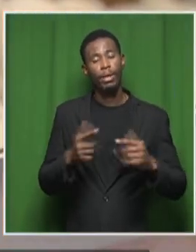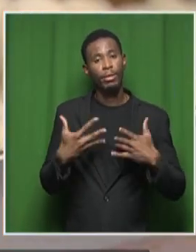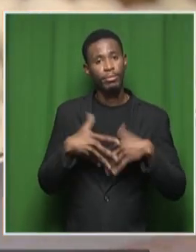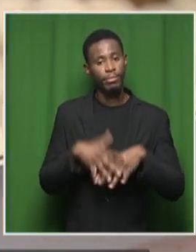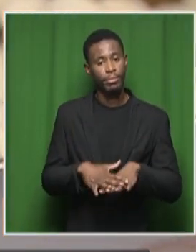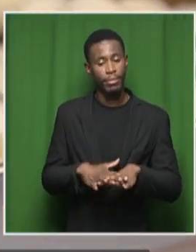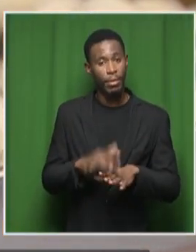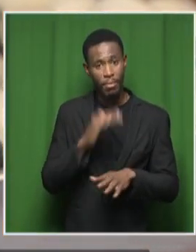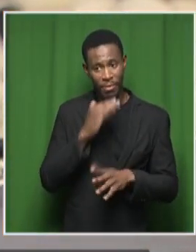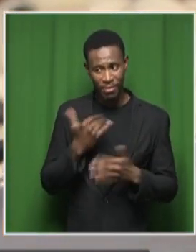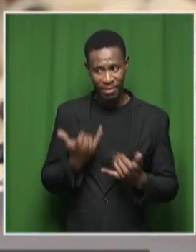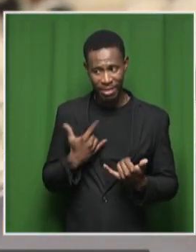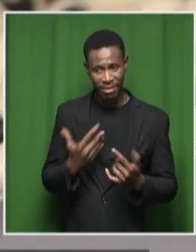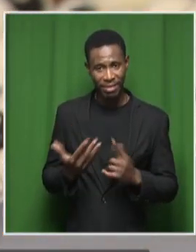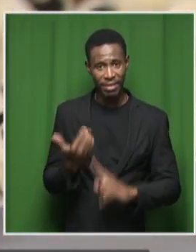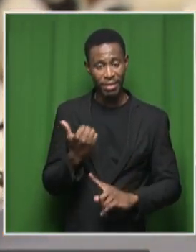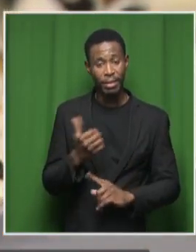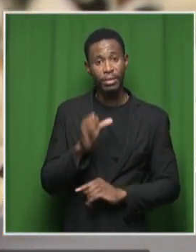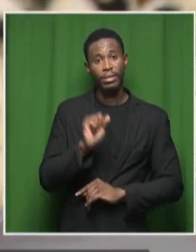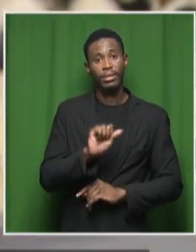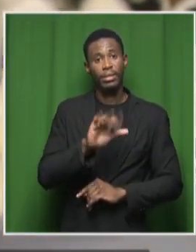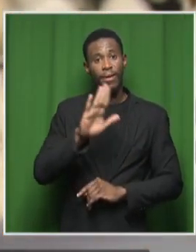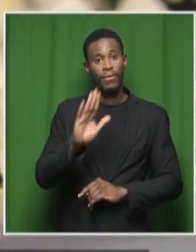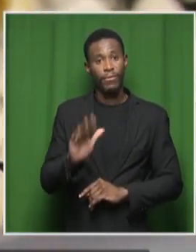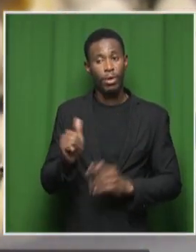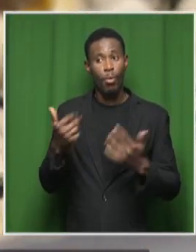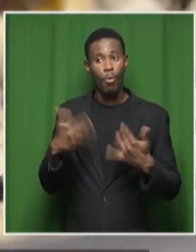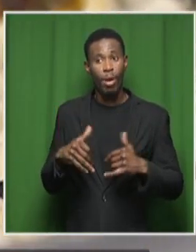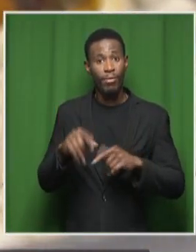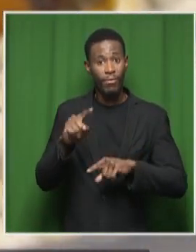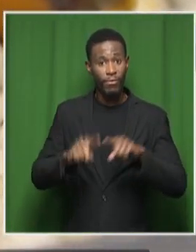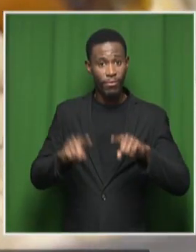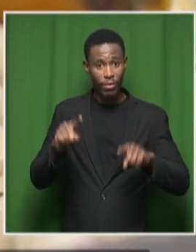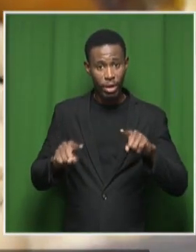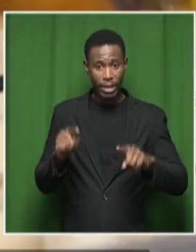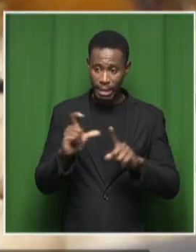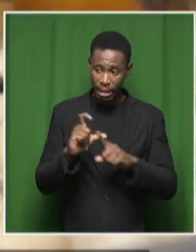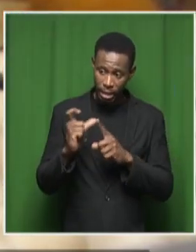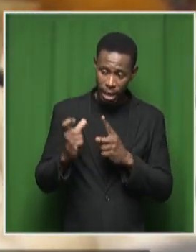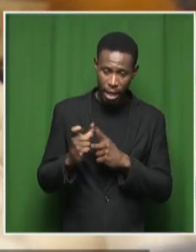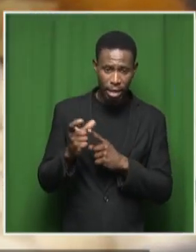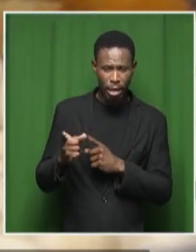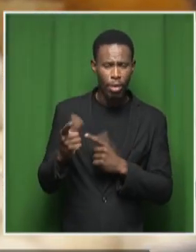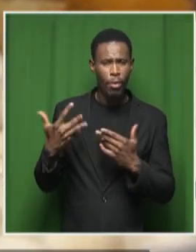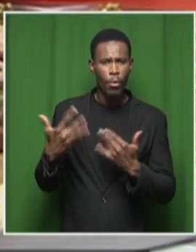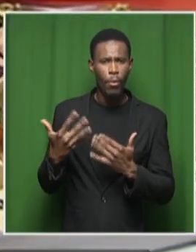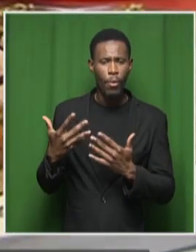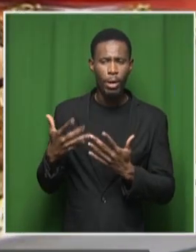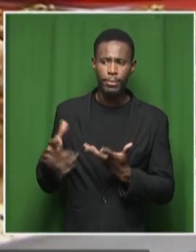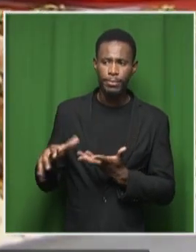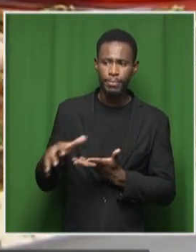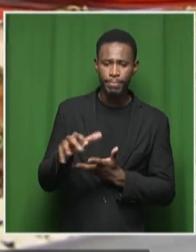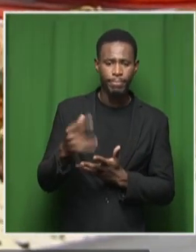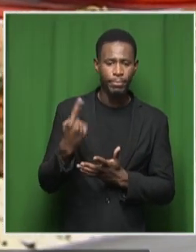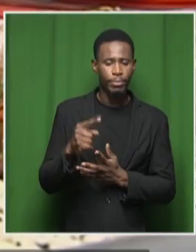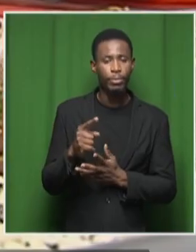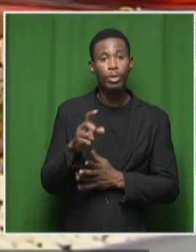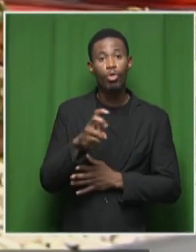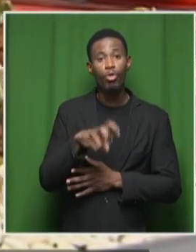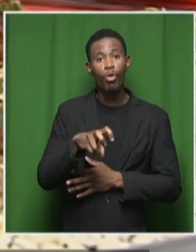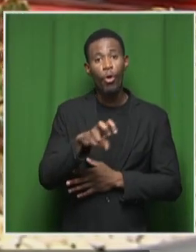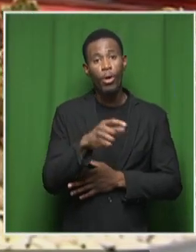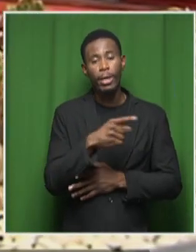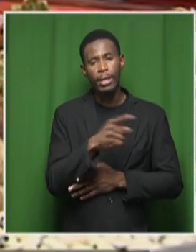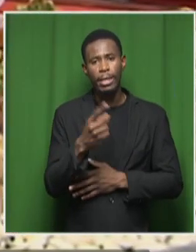defines us today. South Africa's diverse cultural landscape is a treasure collection for tourists